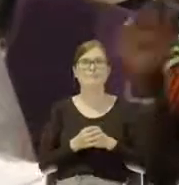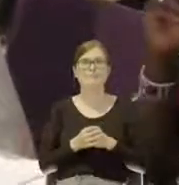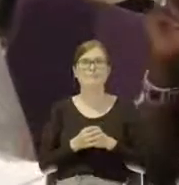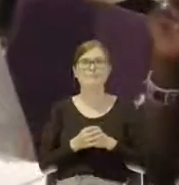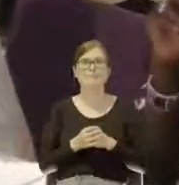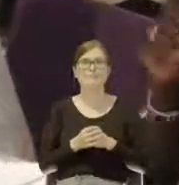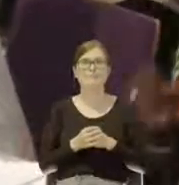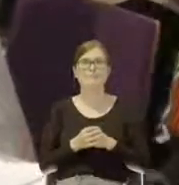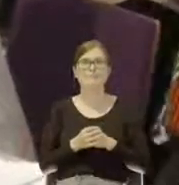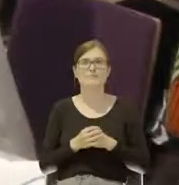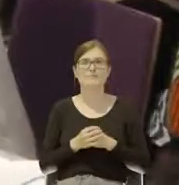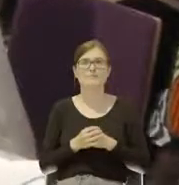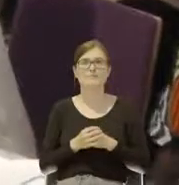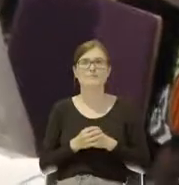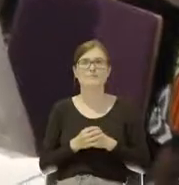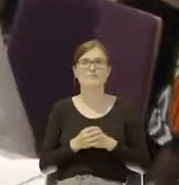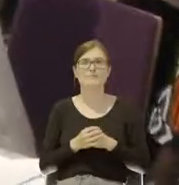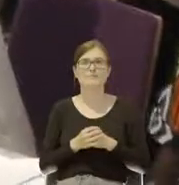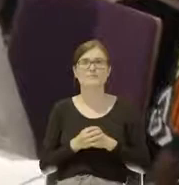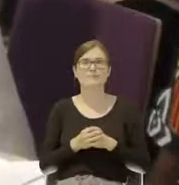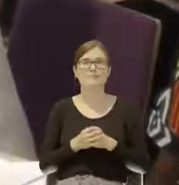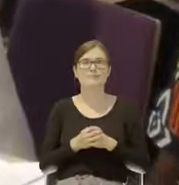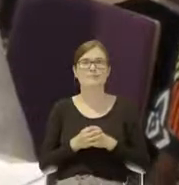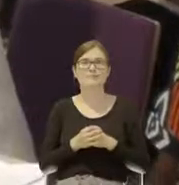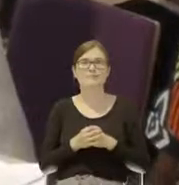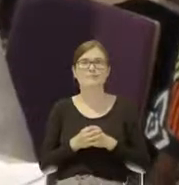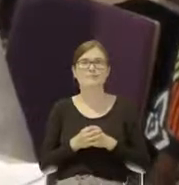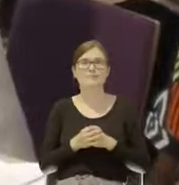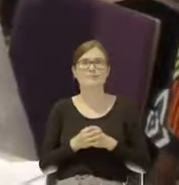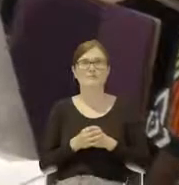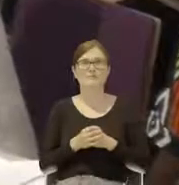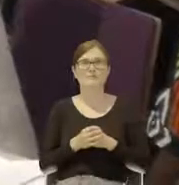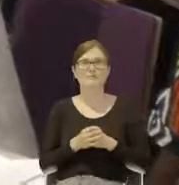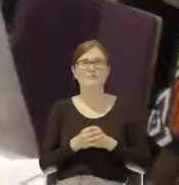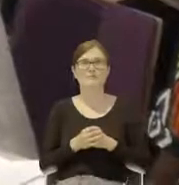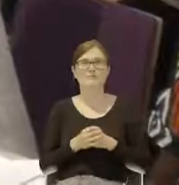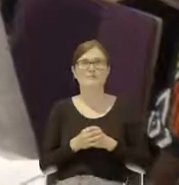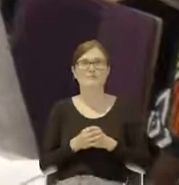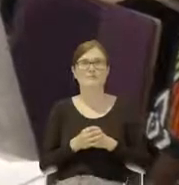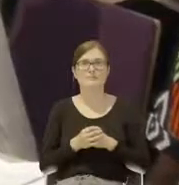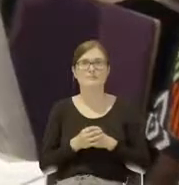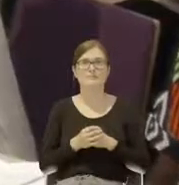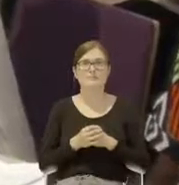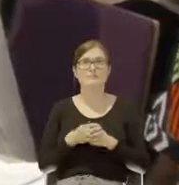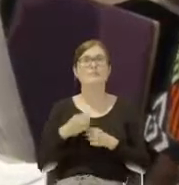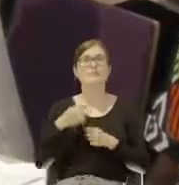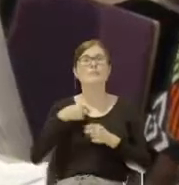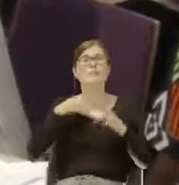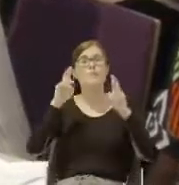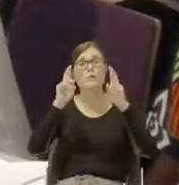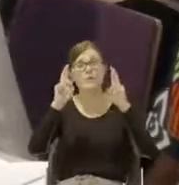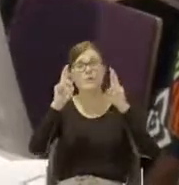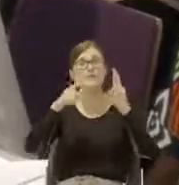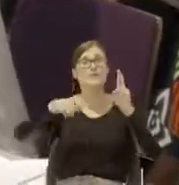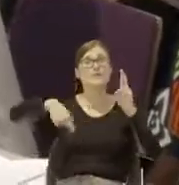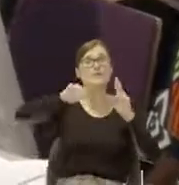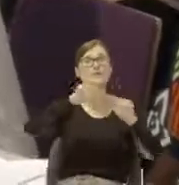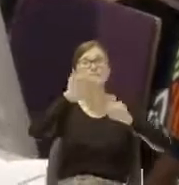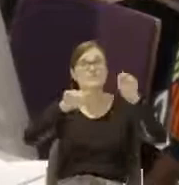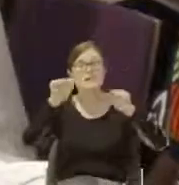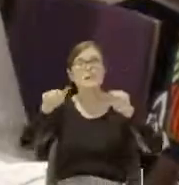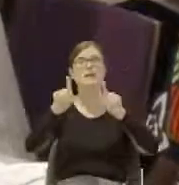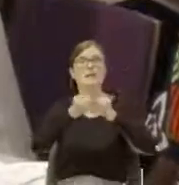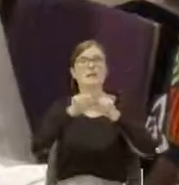dialogue and we'll take note of that. Allow me to go now to another very important part